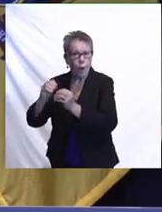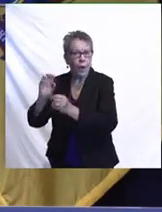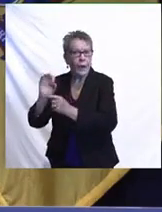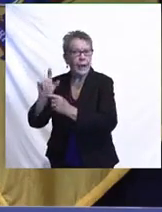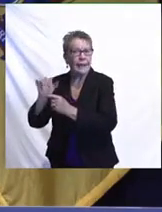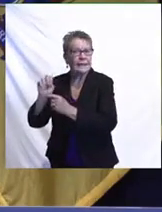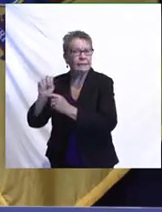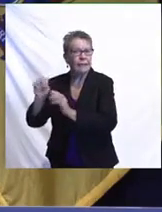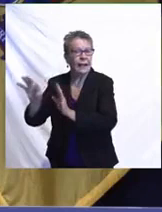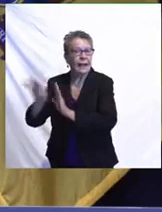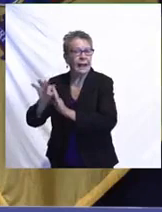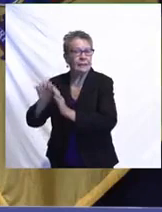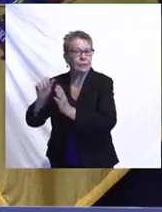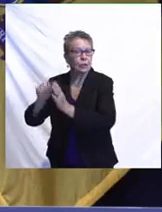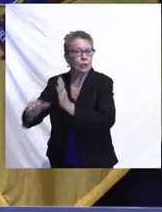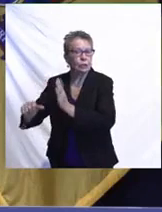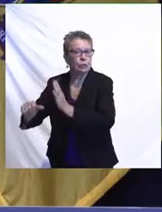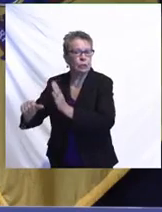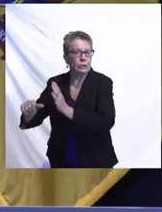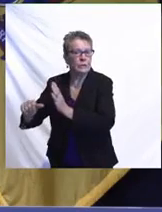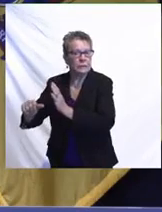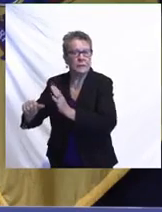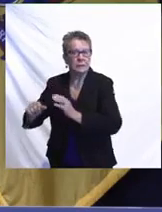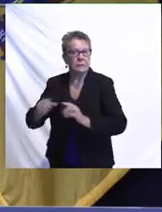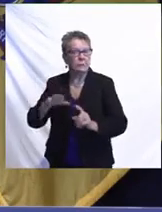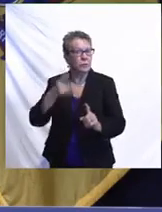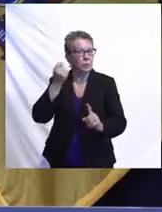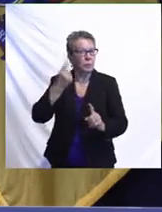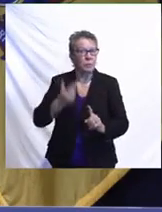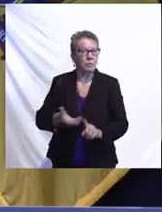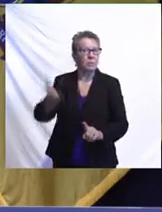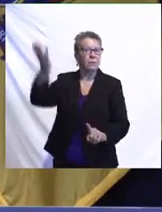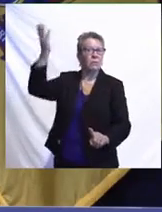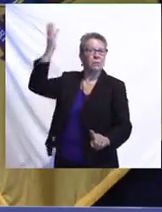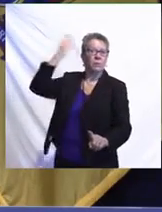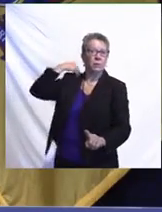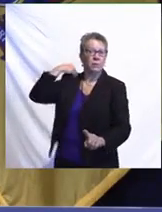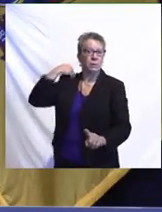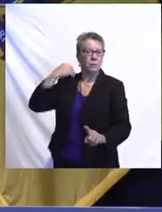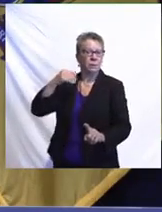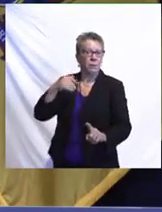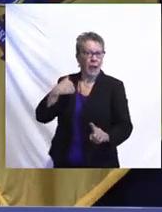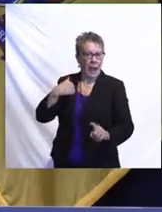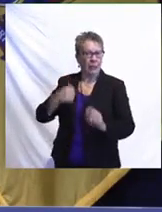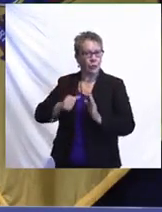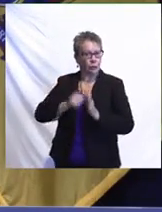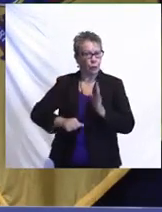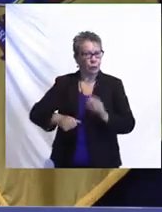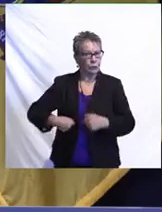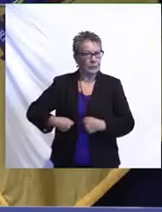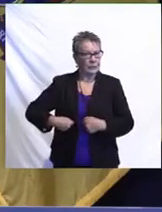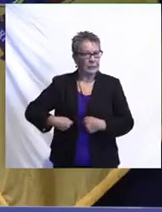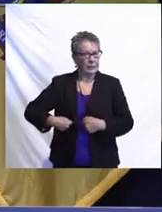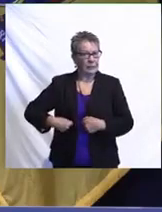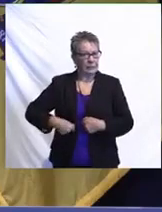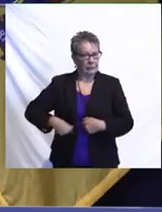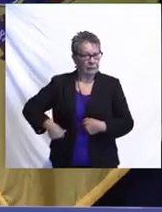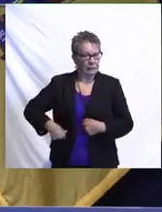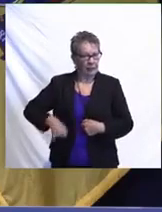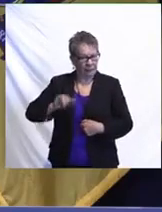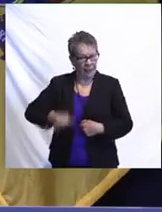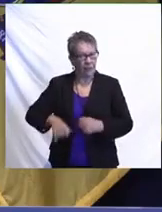been considered elective, which is not the way I saw it. So that's a pretty draconian step, and we're